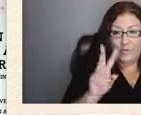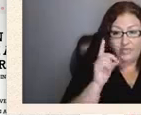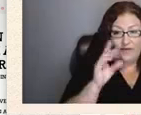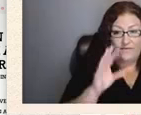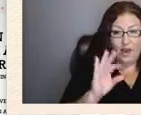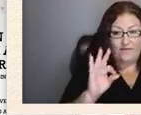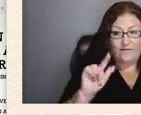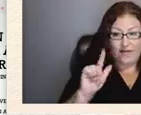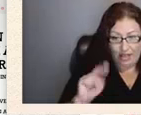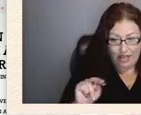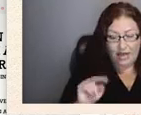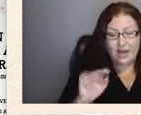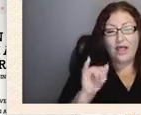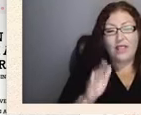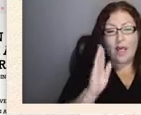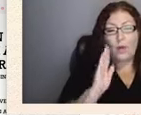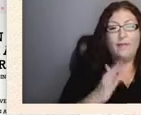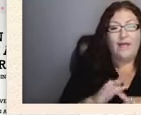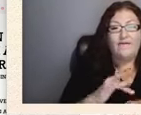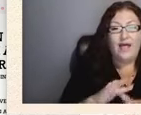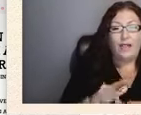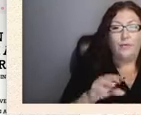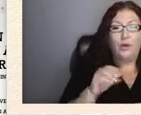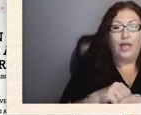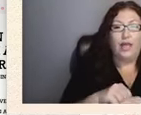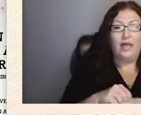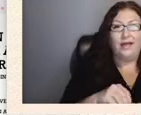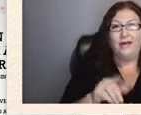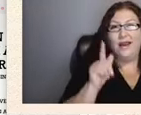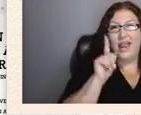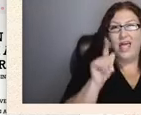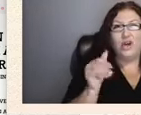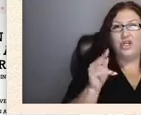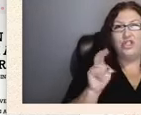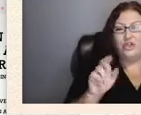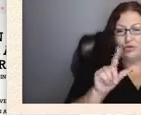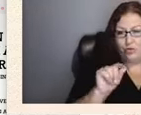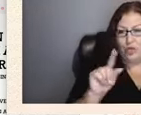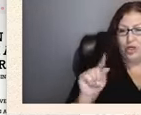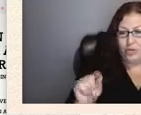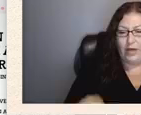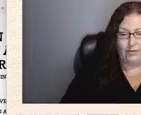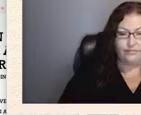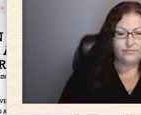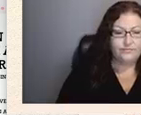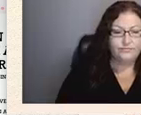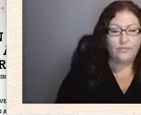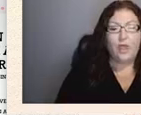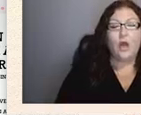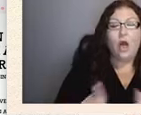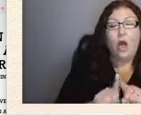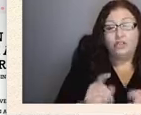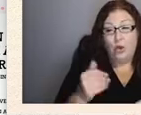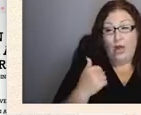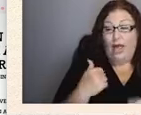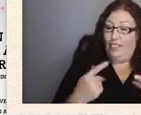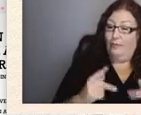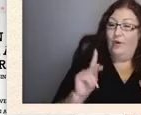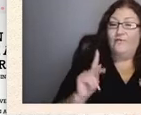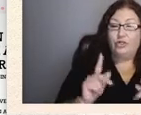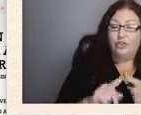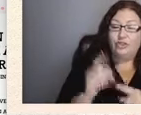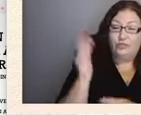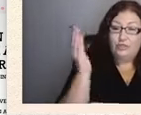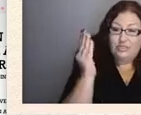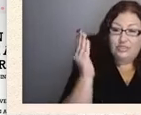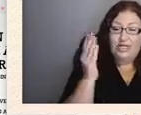will be available later in June 2020. We've also had the privilege of presenting at some